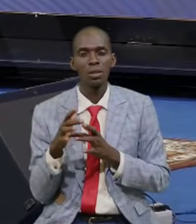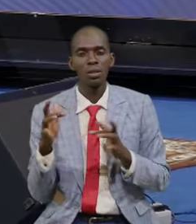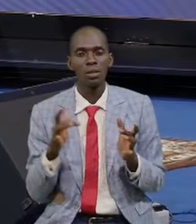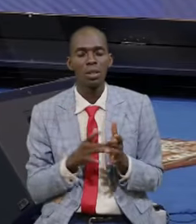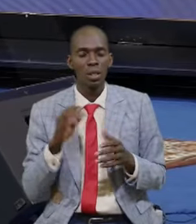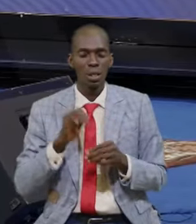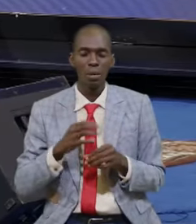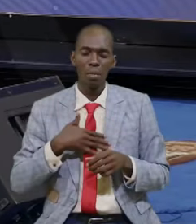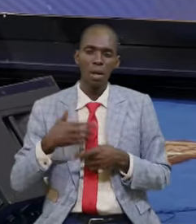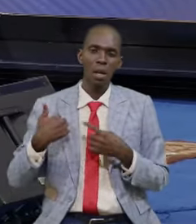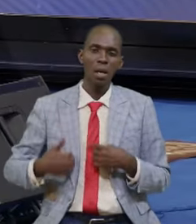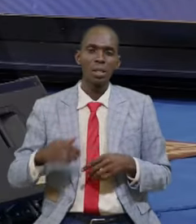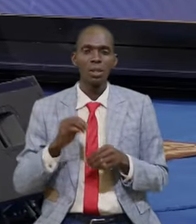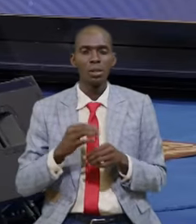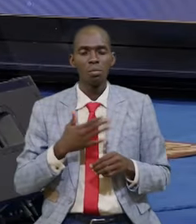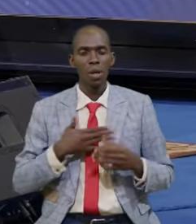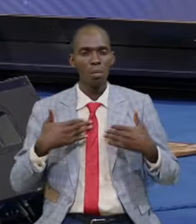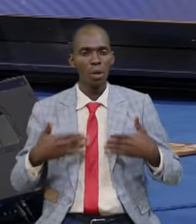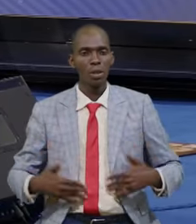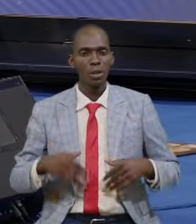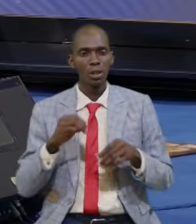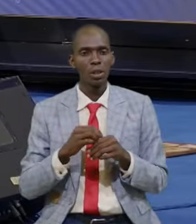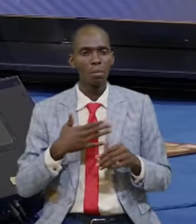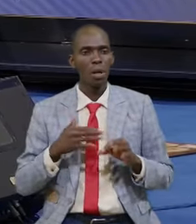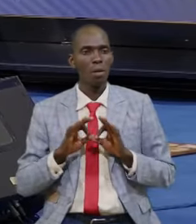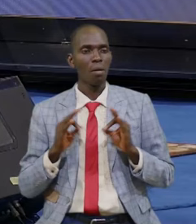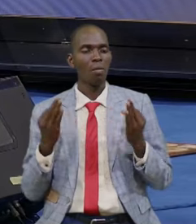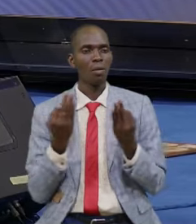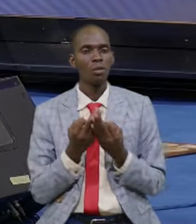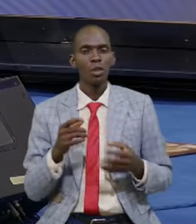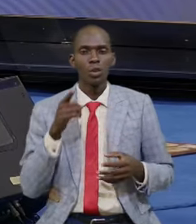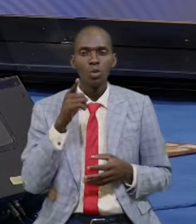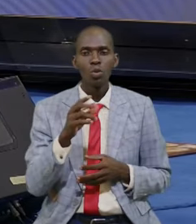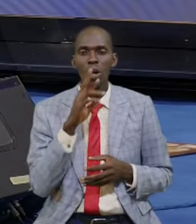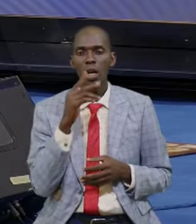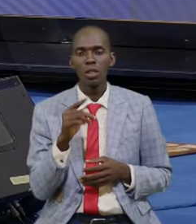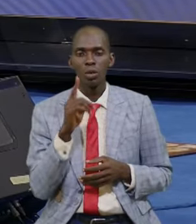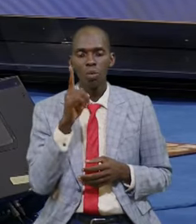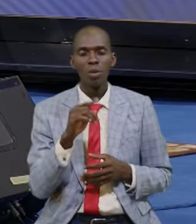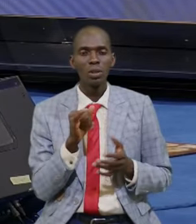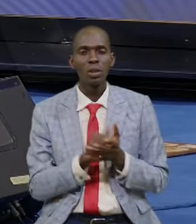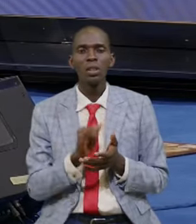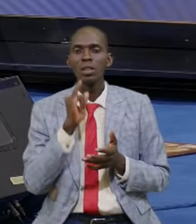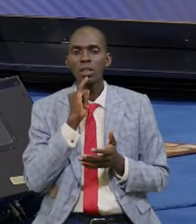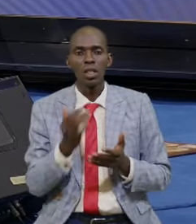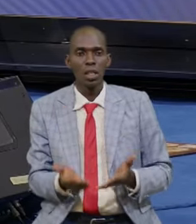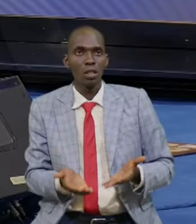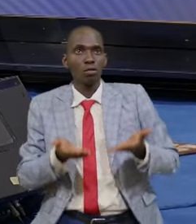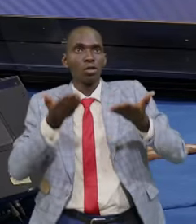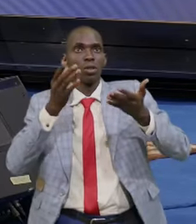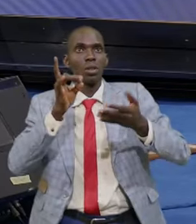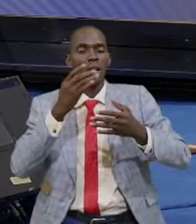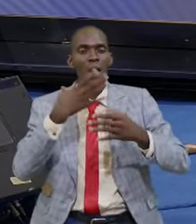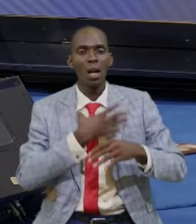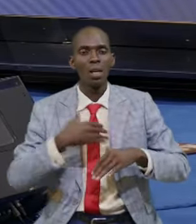heart, in my body, in my family. You are the one. You are exalted now. And at the mention of the